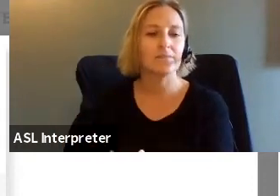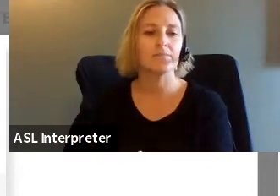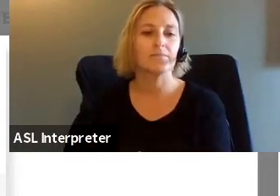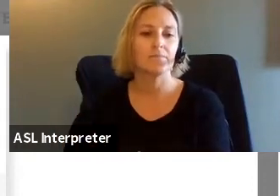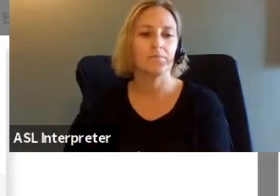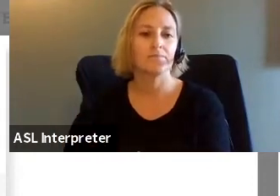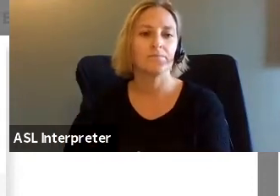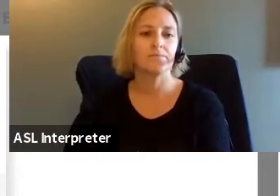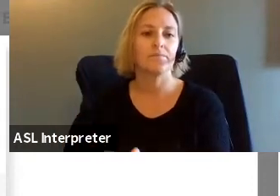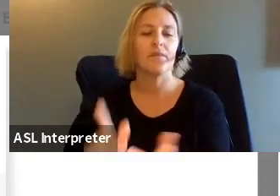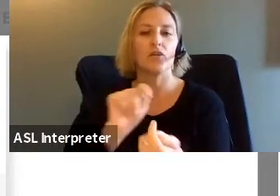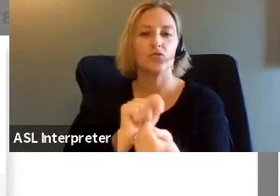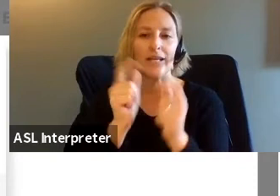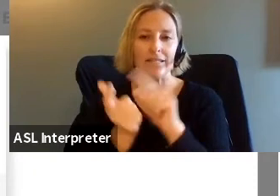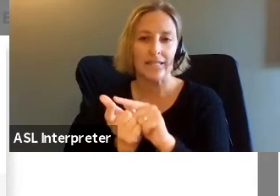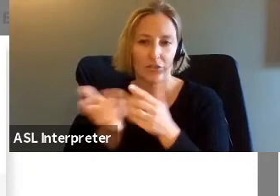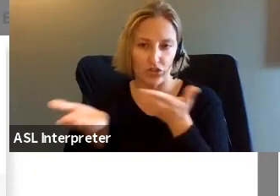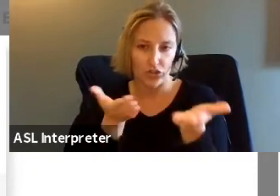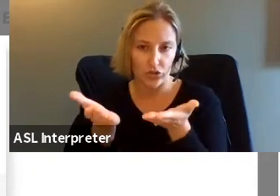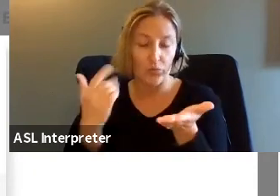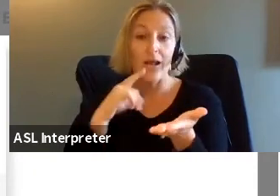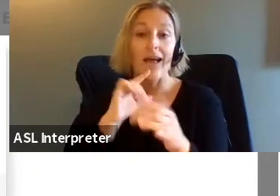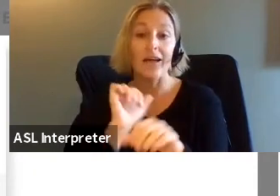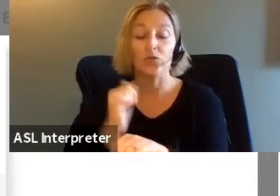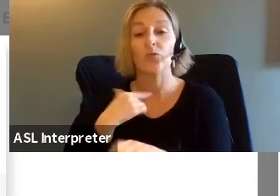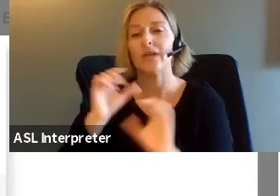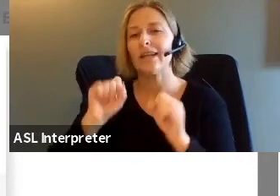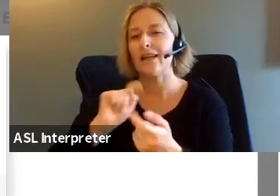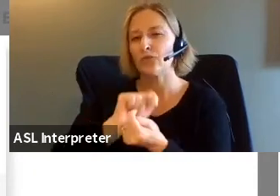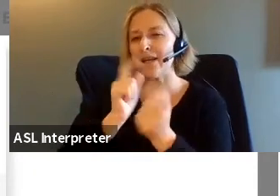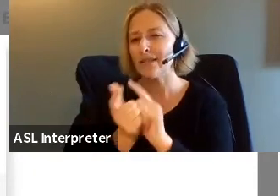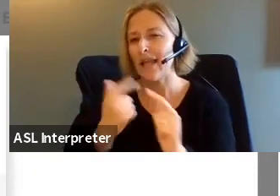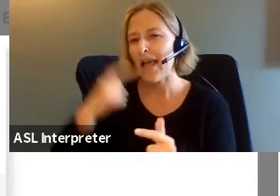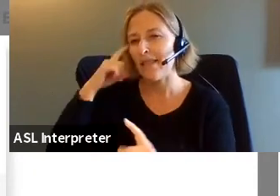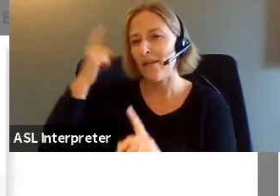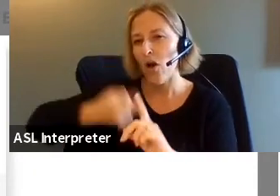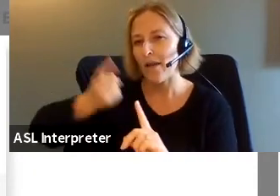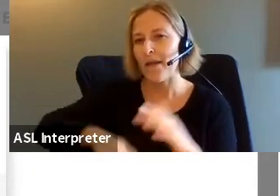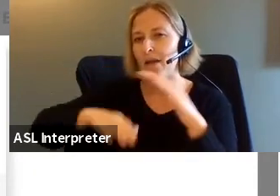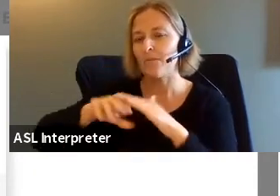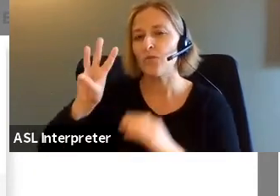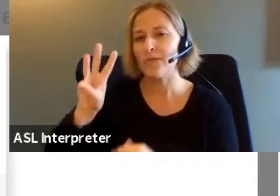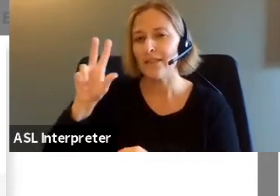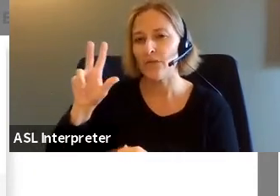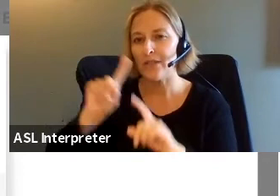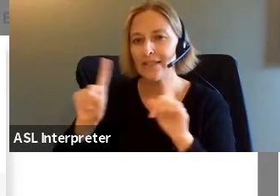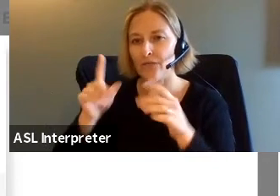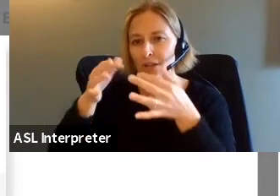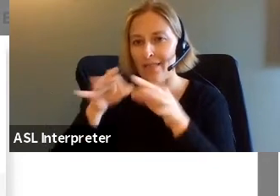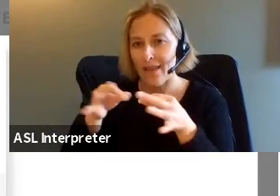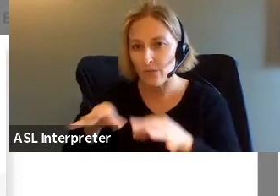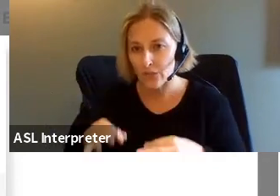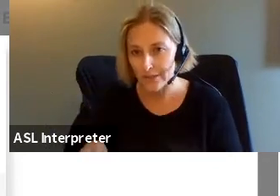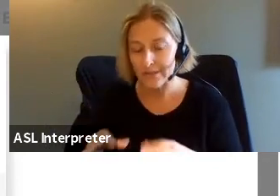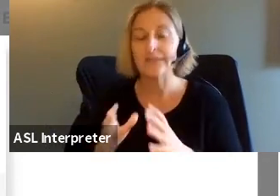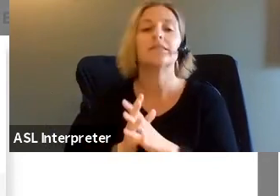translation services. So we're actually able to translate, I think automatically now it's up to 63 languages or so. And so we are also able